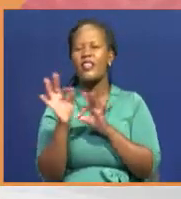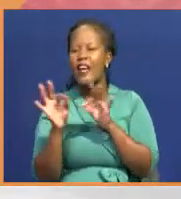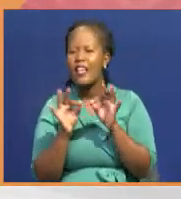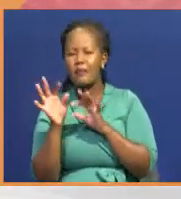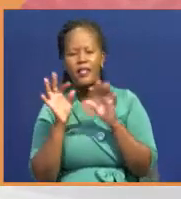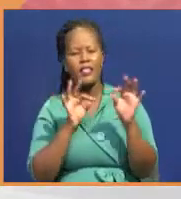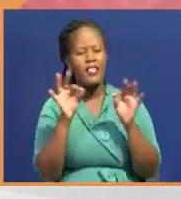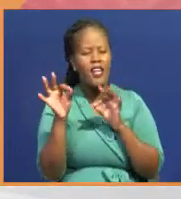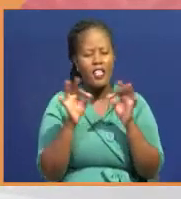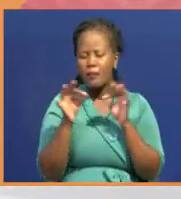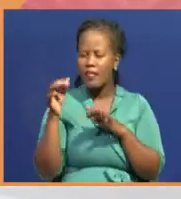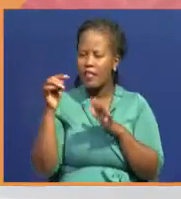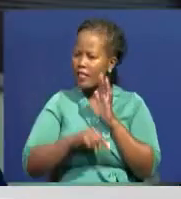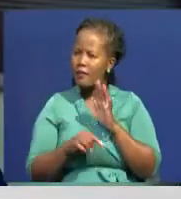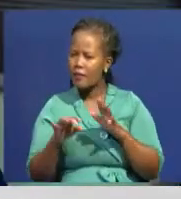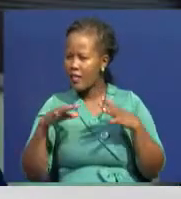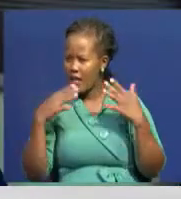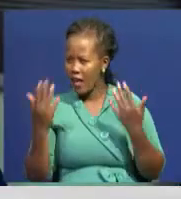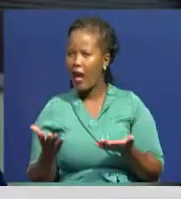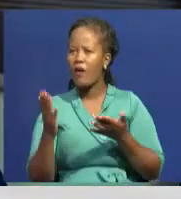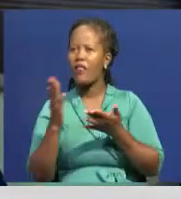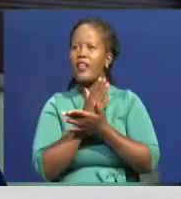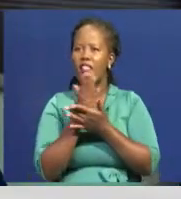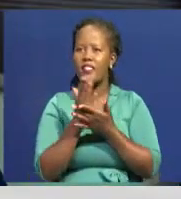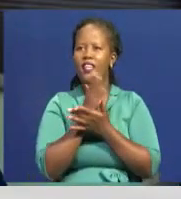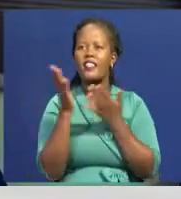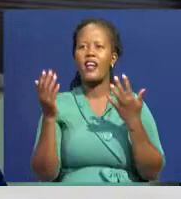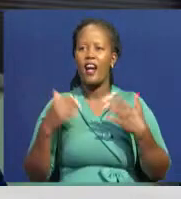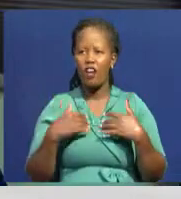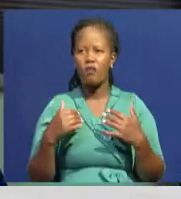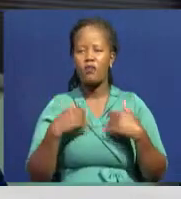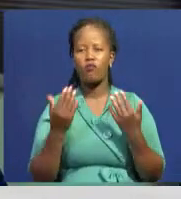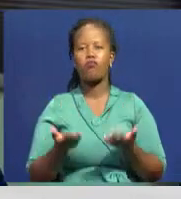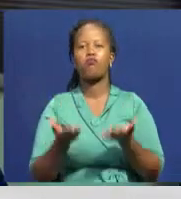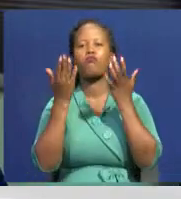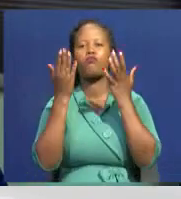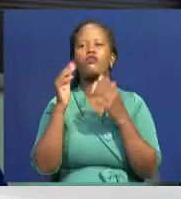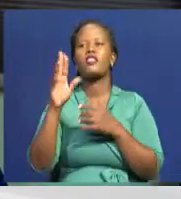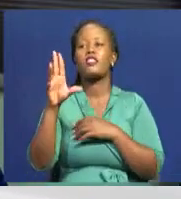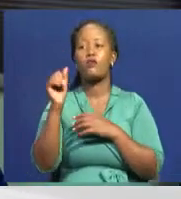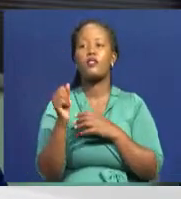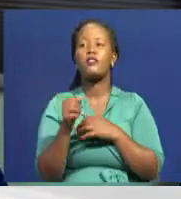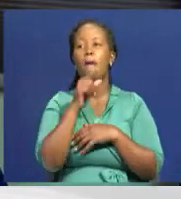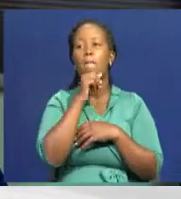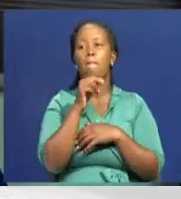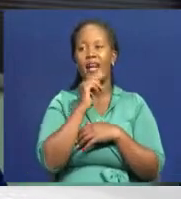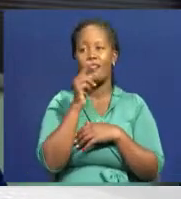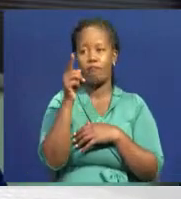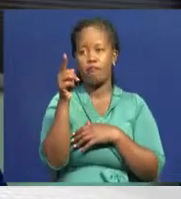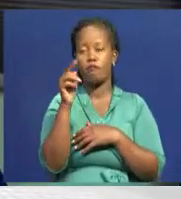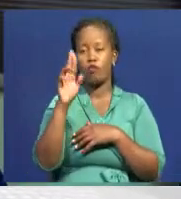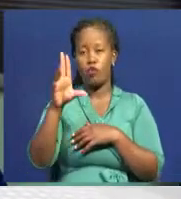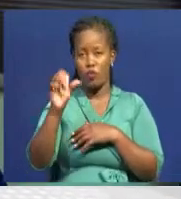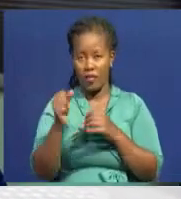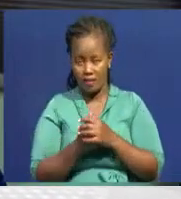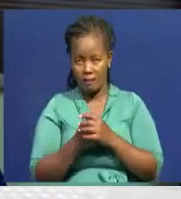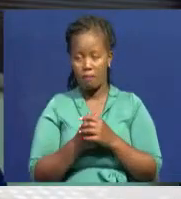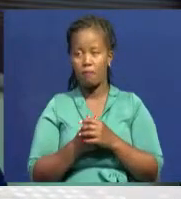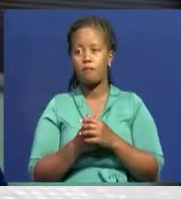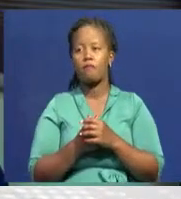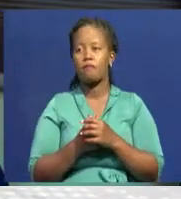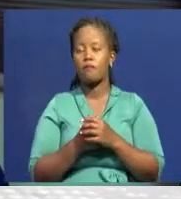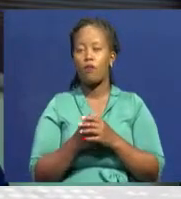how the real estate industry has been quite vibrant in the United States. And you can see him there. He's getting us live